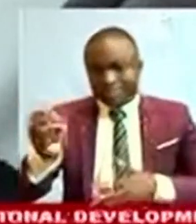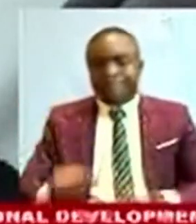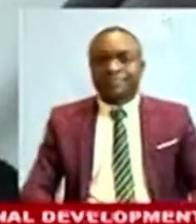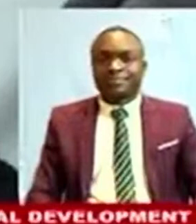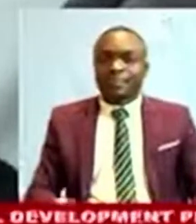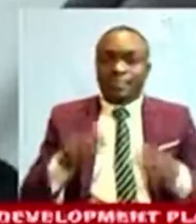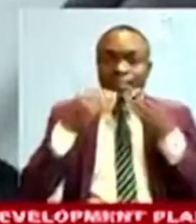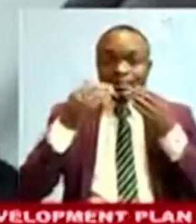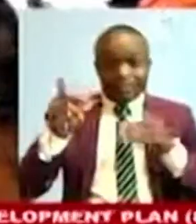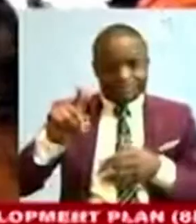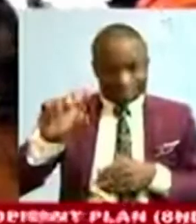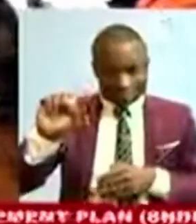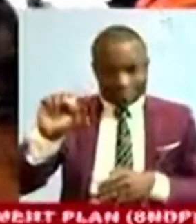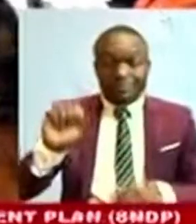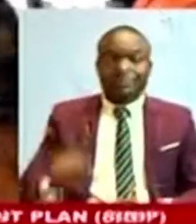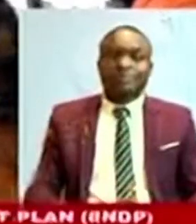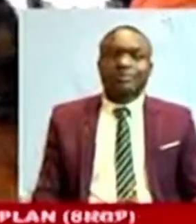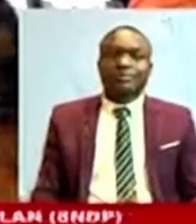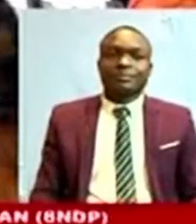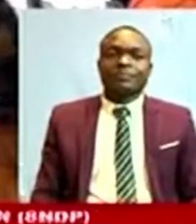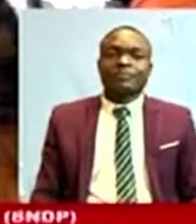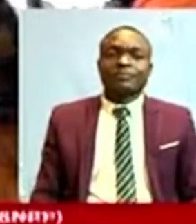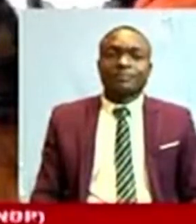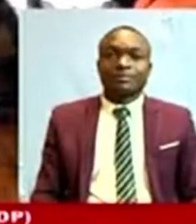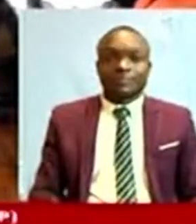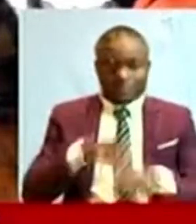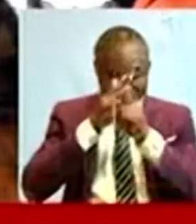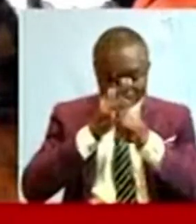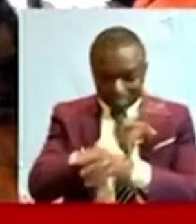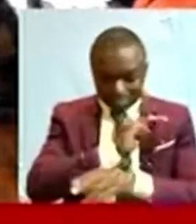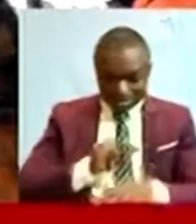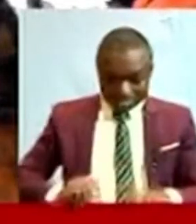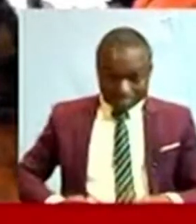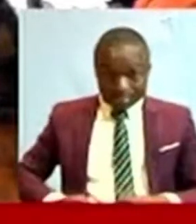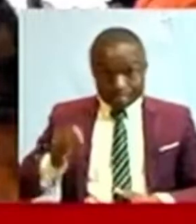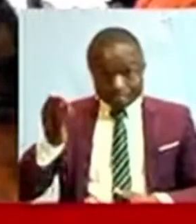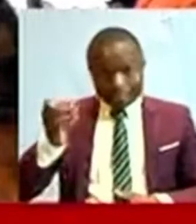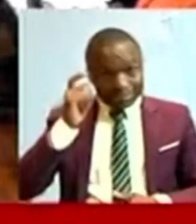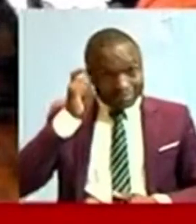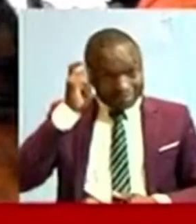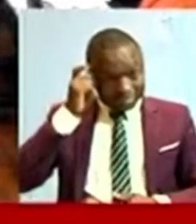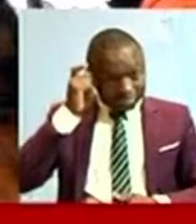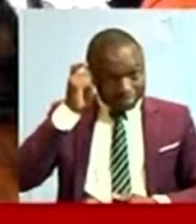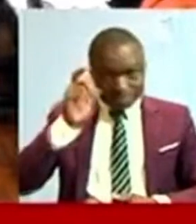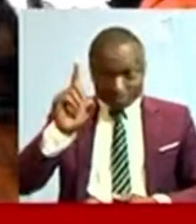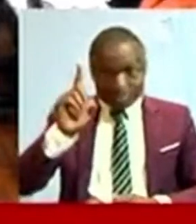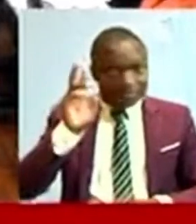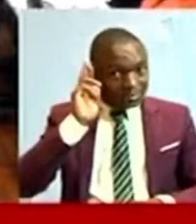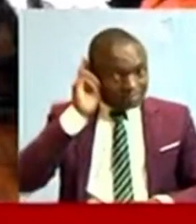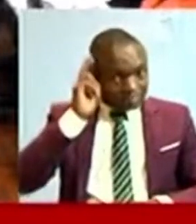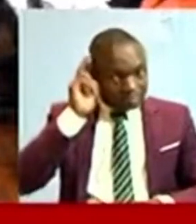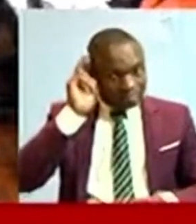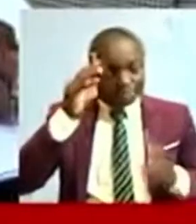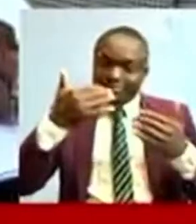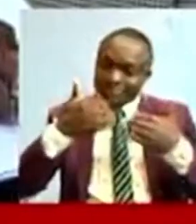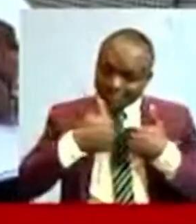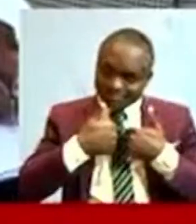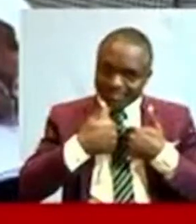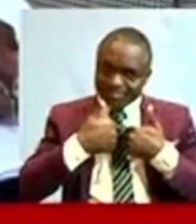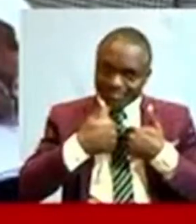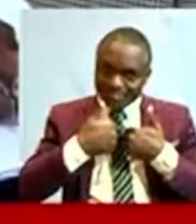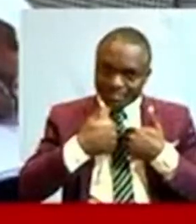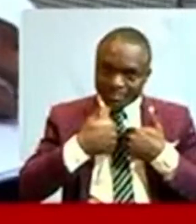Thank you, PS. Honourable Members of Parliament, I think one of the reasons that we had a